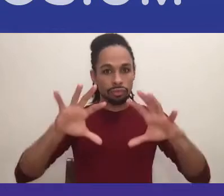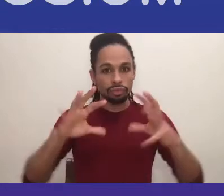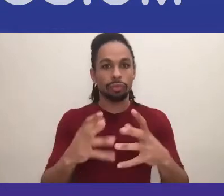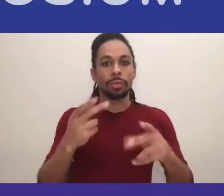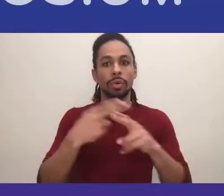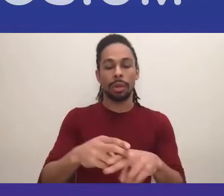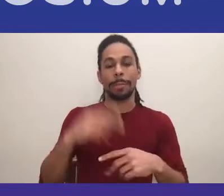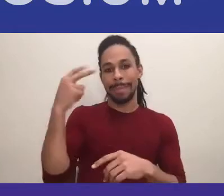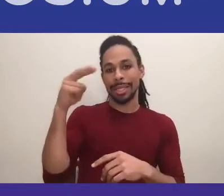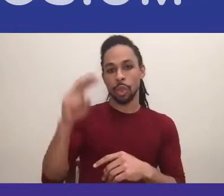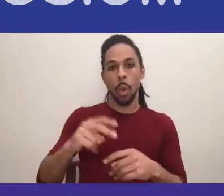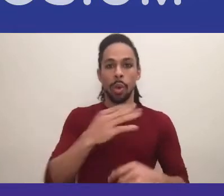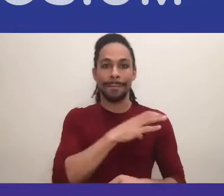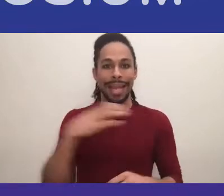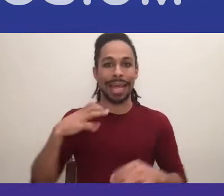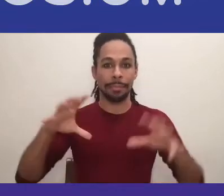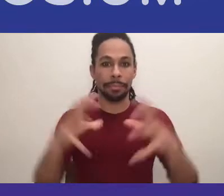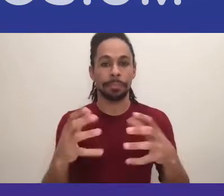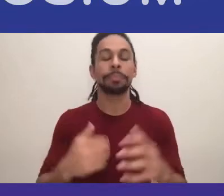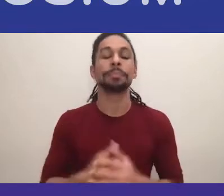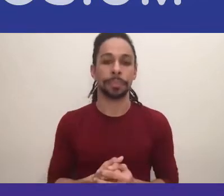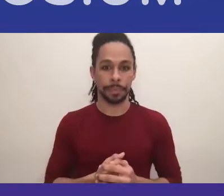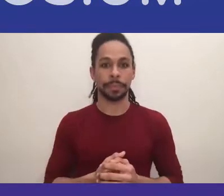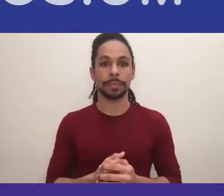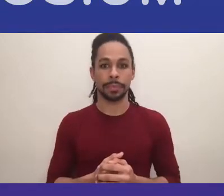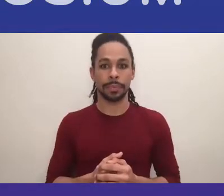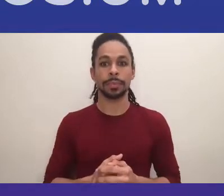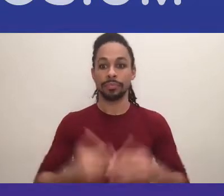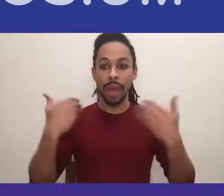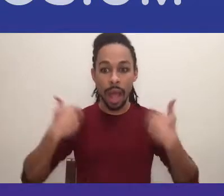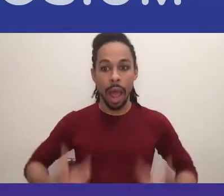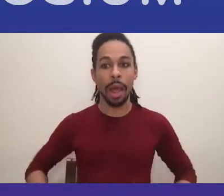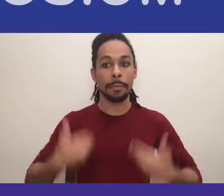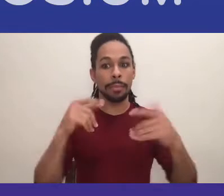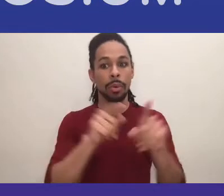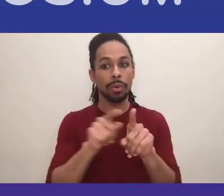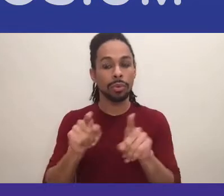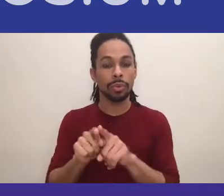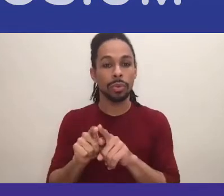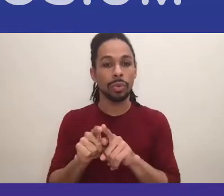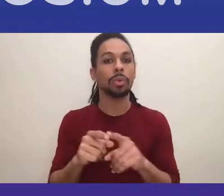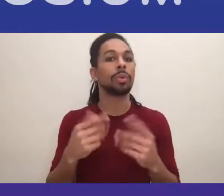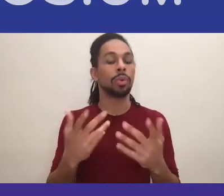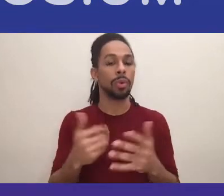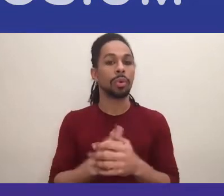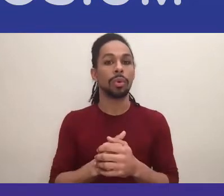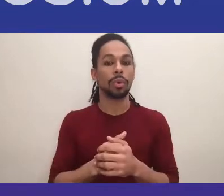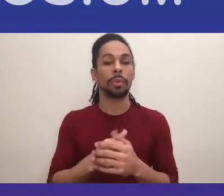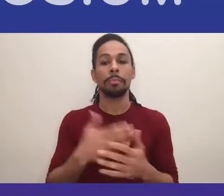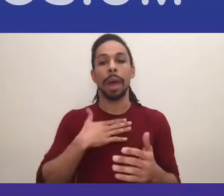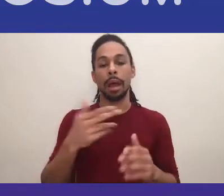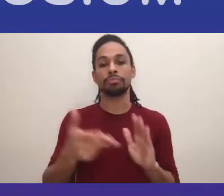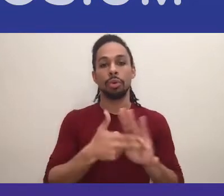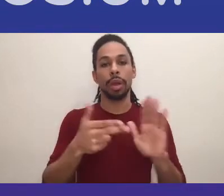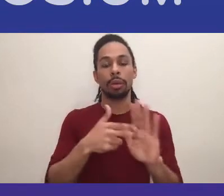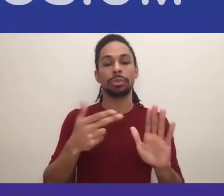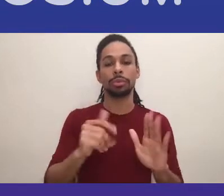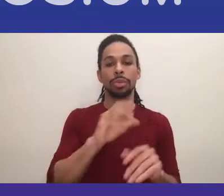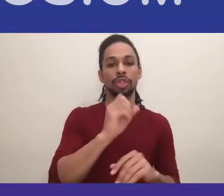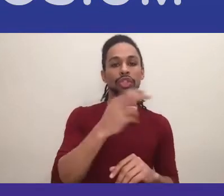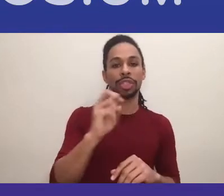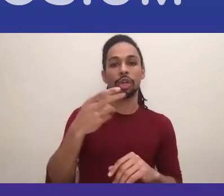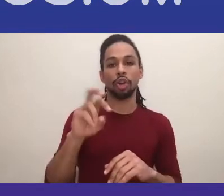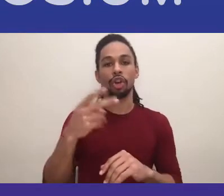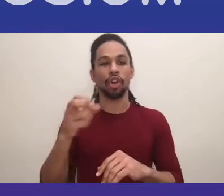Committee. I am, you can, the pronounce is she, her,